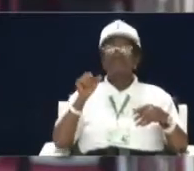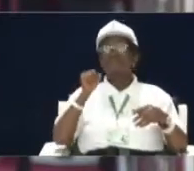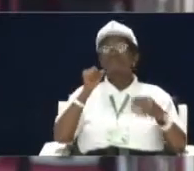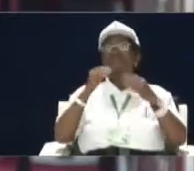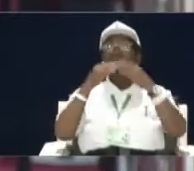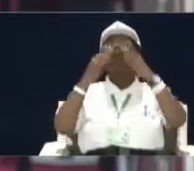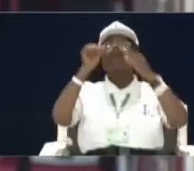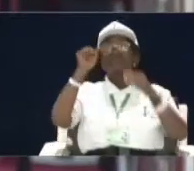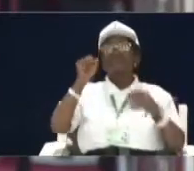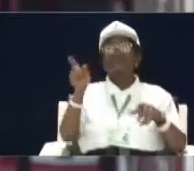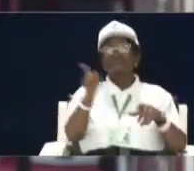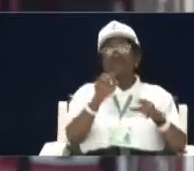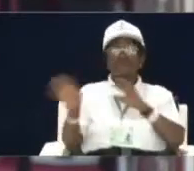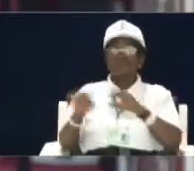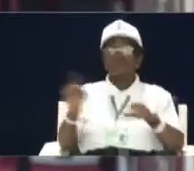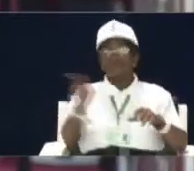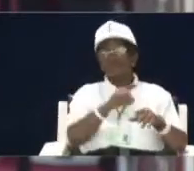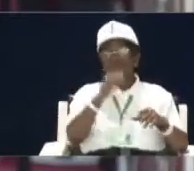And do you know what happened?